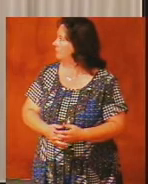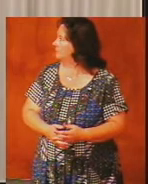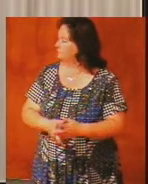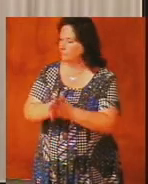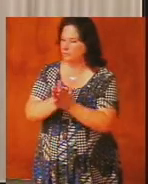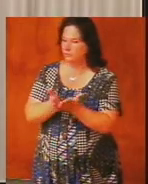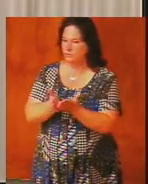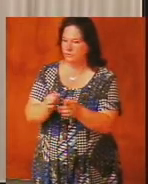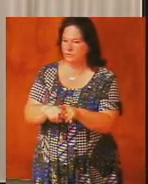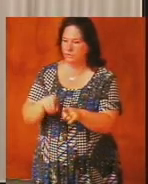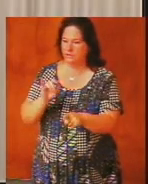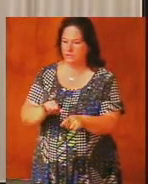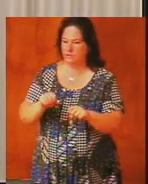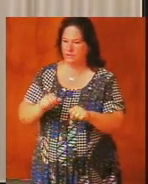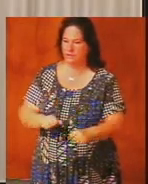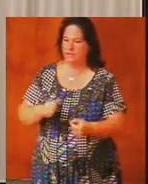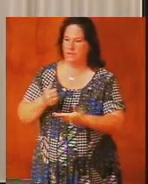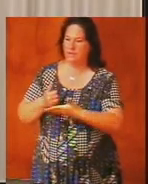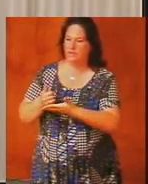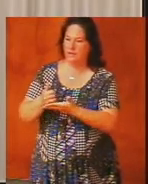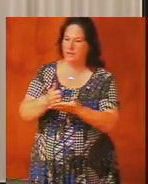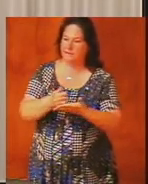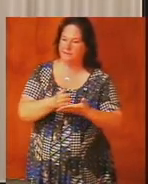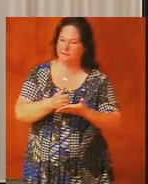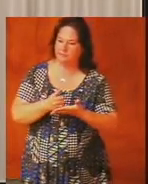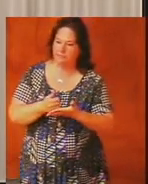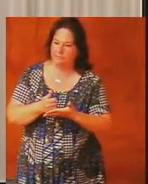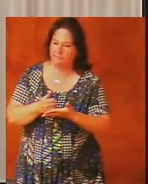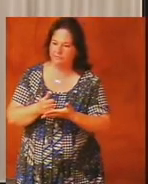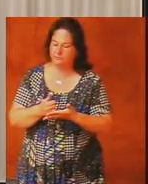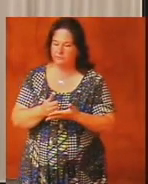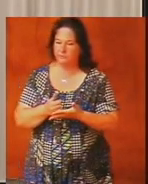Books like that can be helpful.